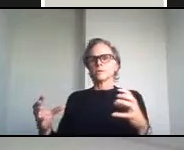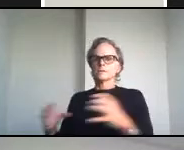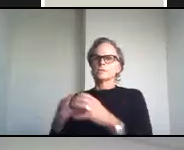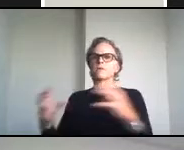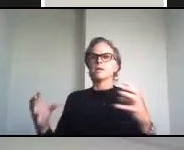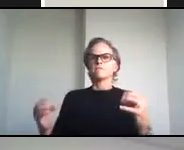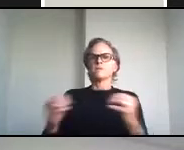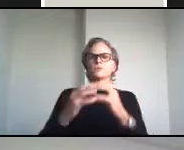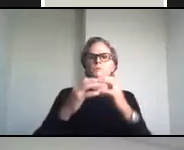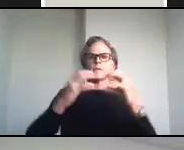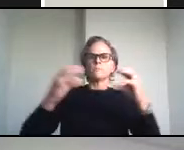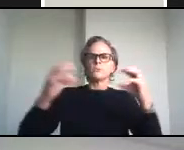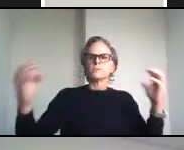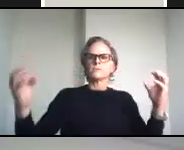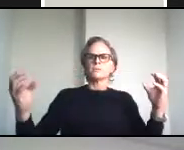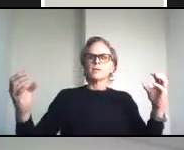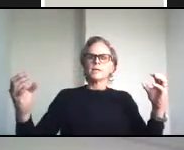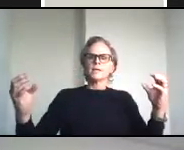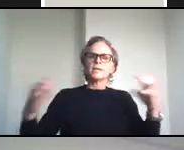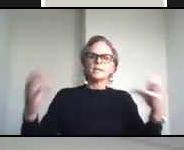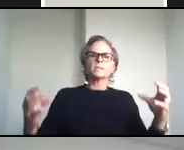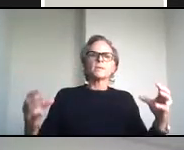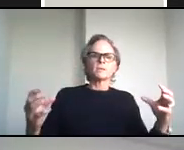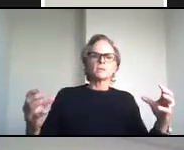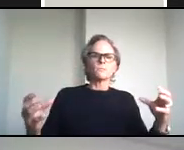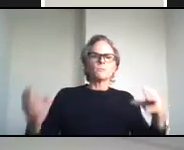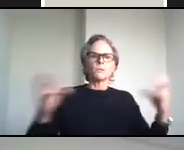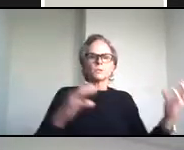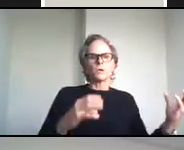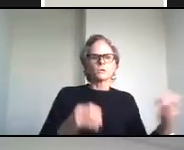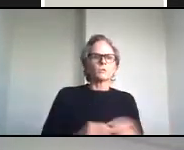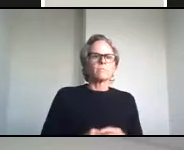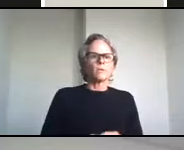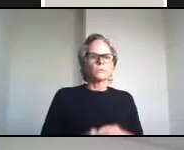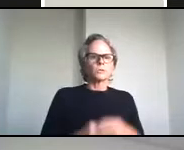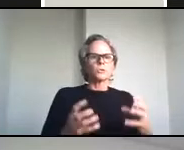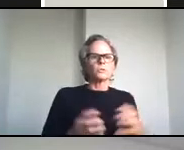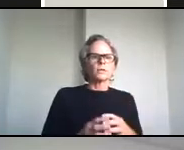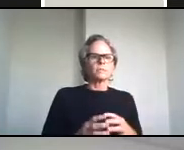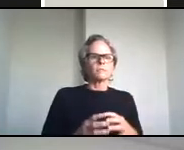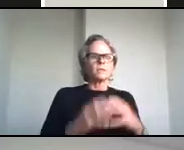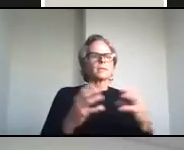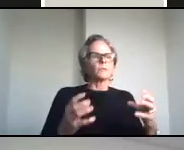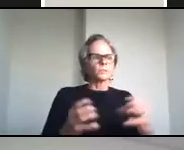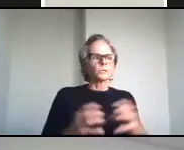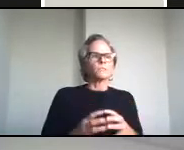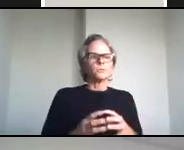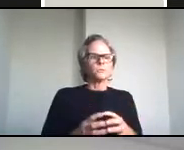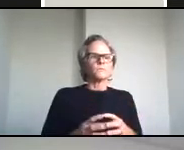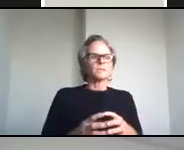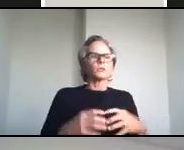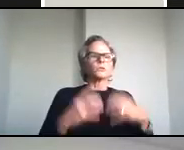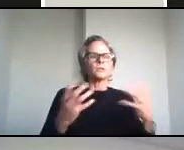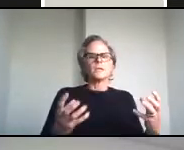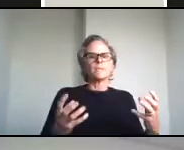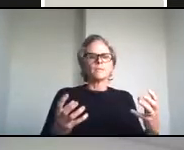of the building. Its defining feature is made more visible. And that is something that we want to talk to you about with the Children's Library. We think that was a good move.